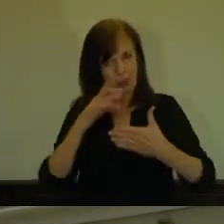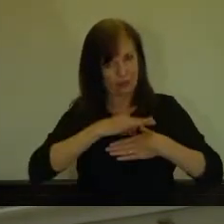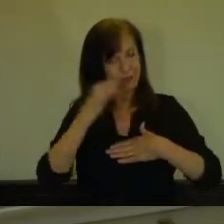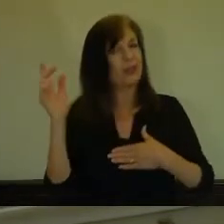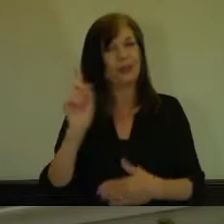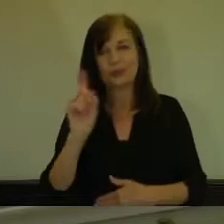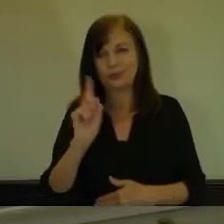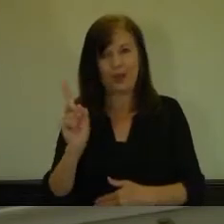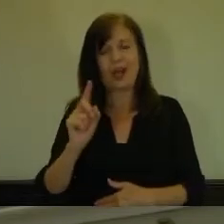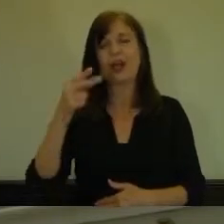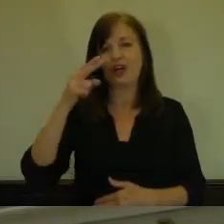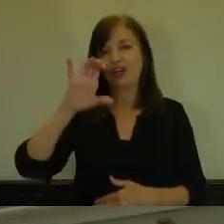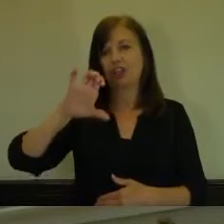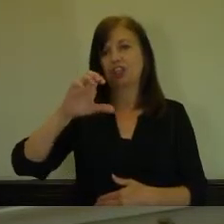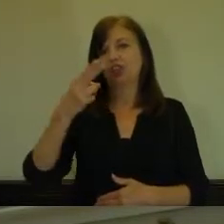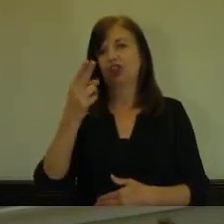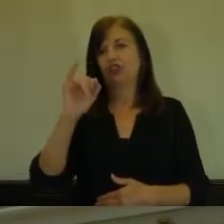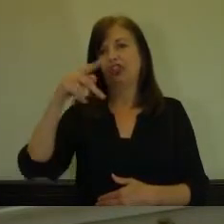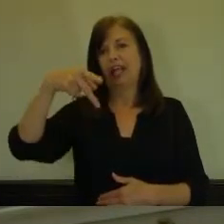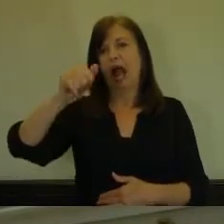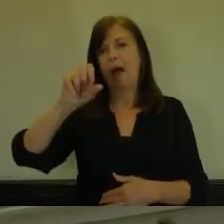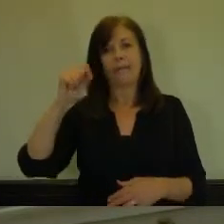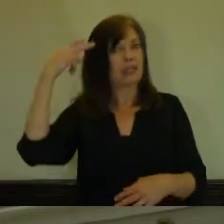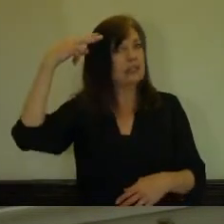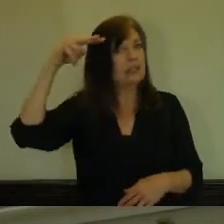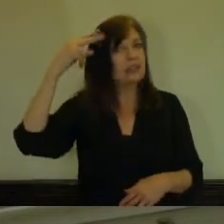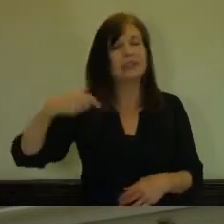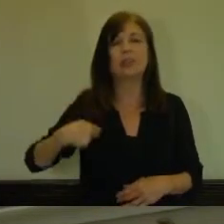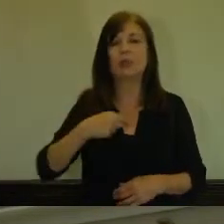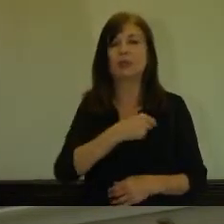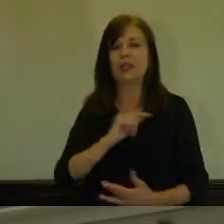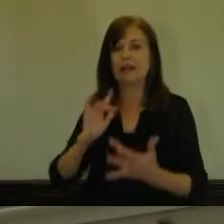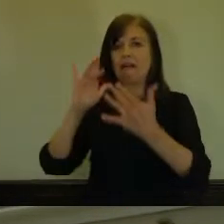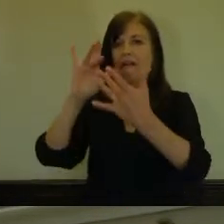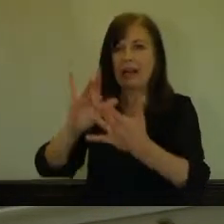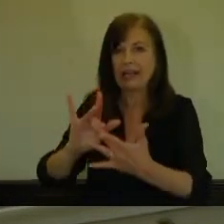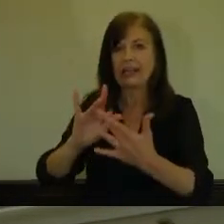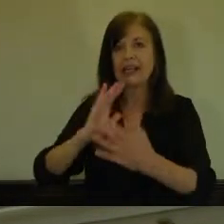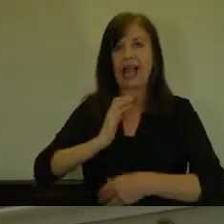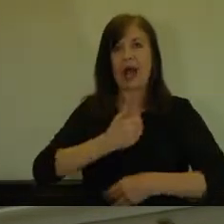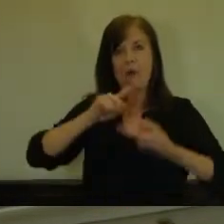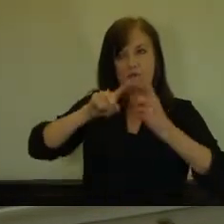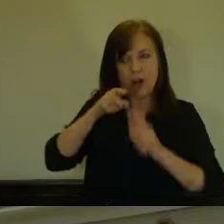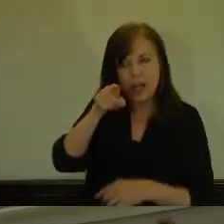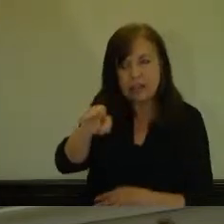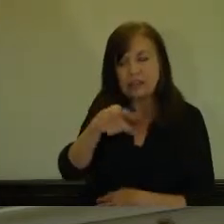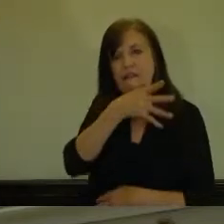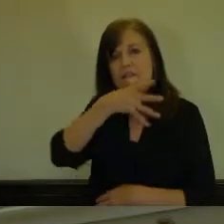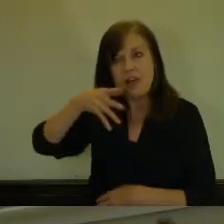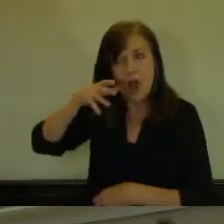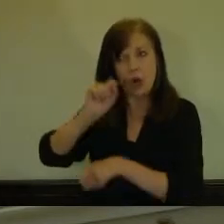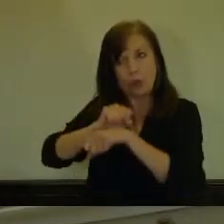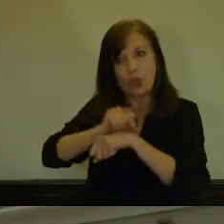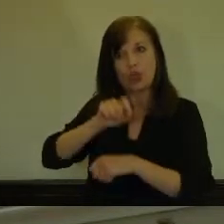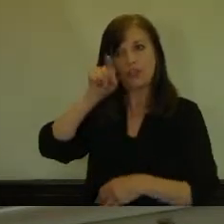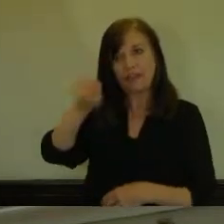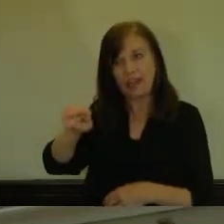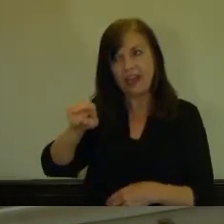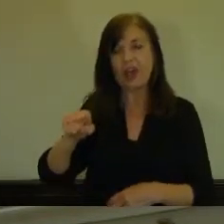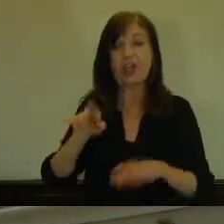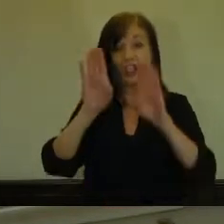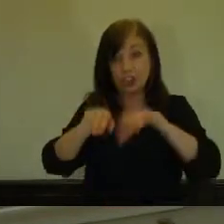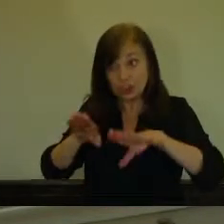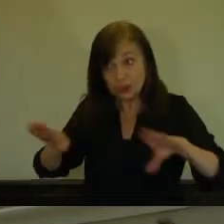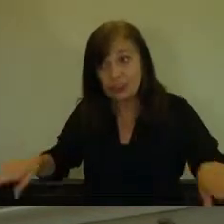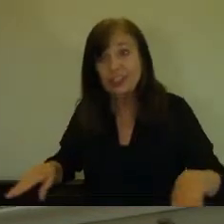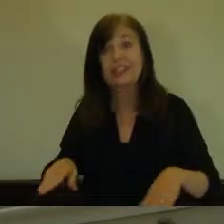Chiapas as we connected with our friends there and our farm workers and the coffee growers and the